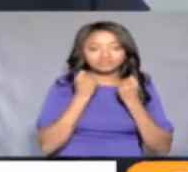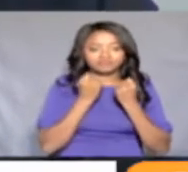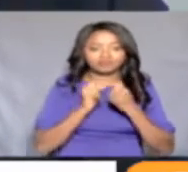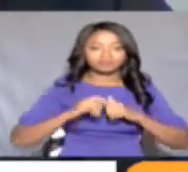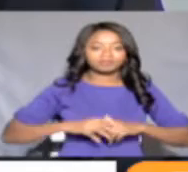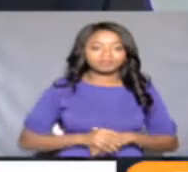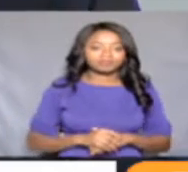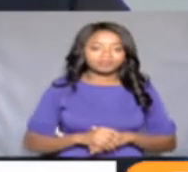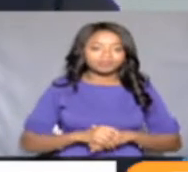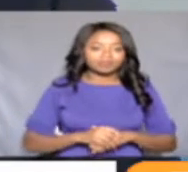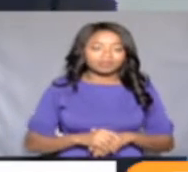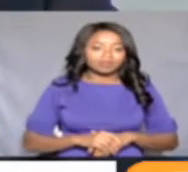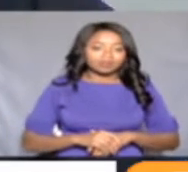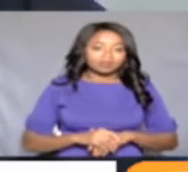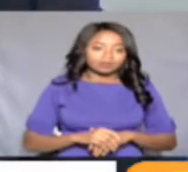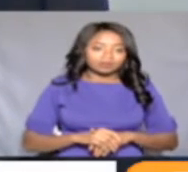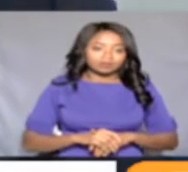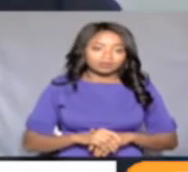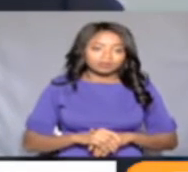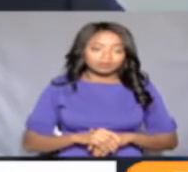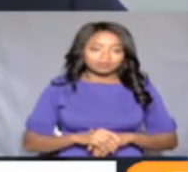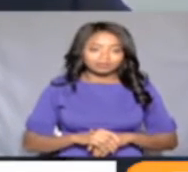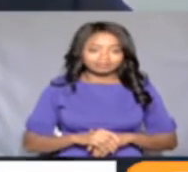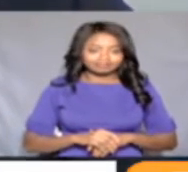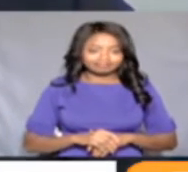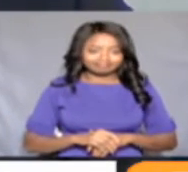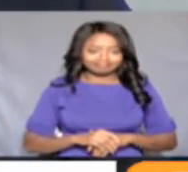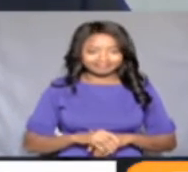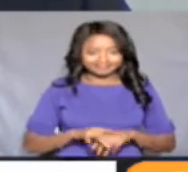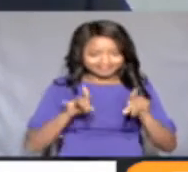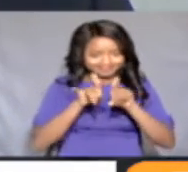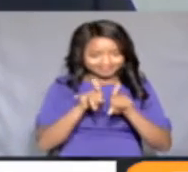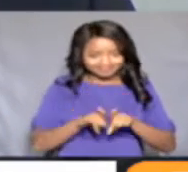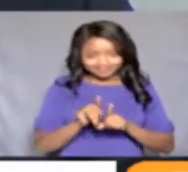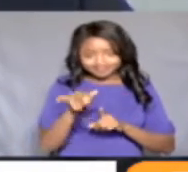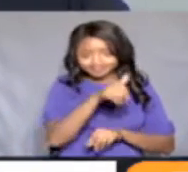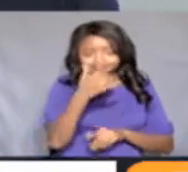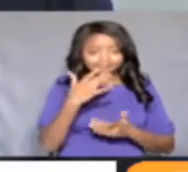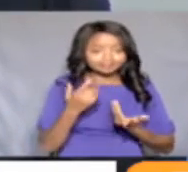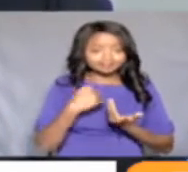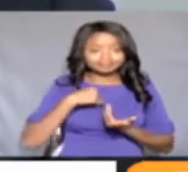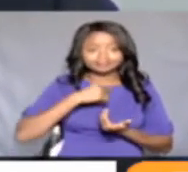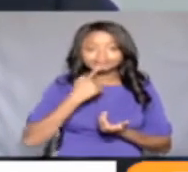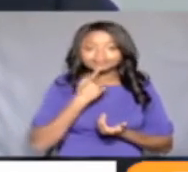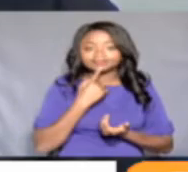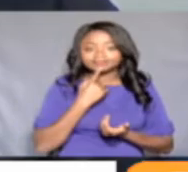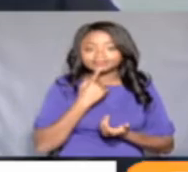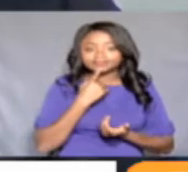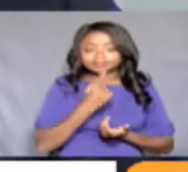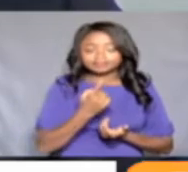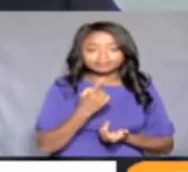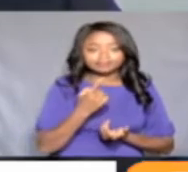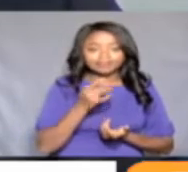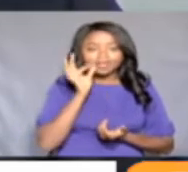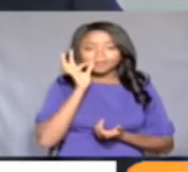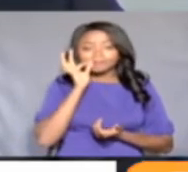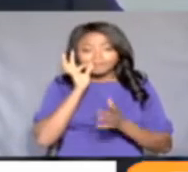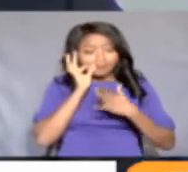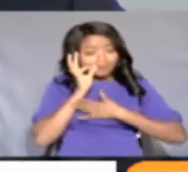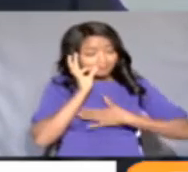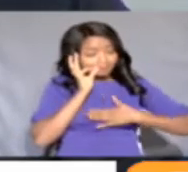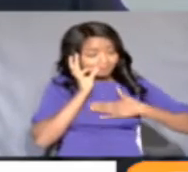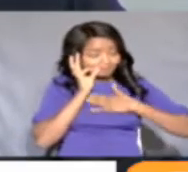Another thing I'll mention, I've heard some of the audience and the panel talk about cannabis. Please note